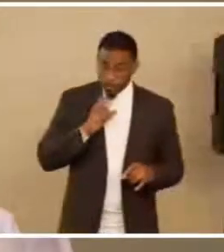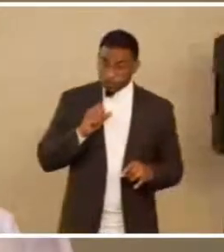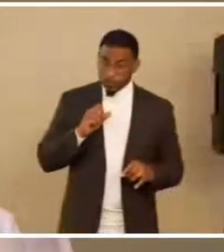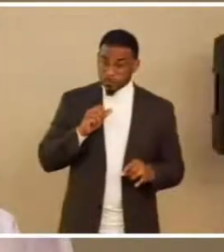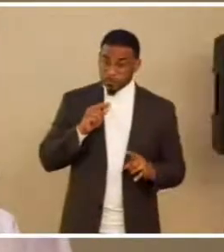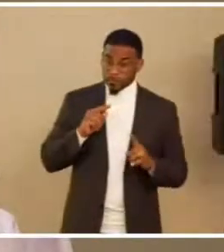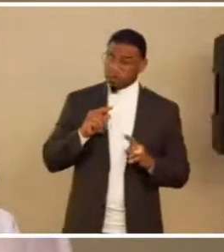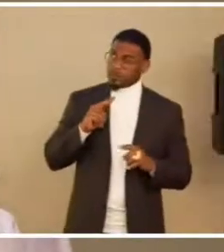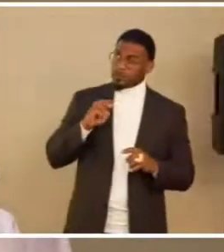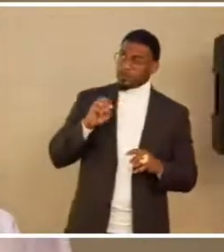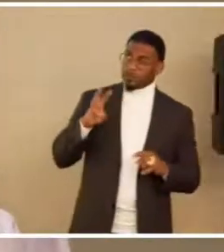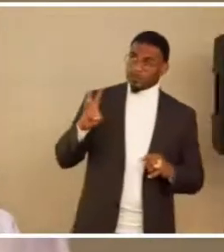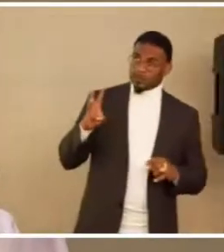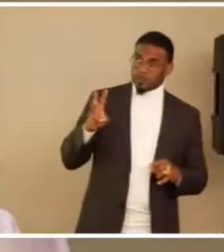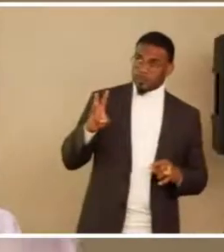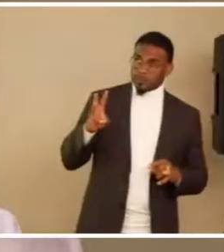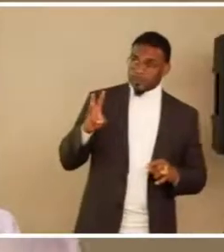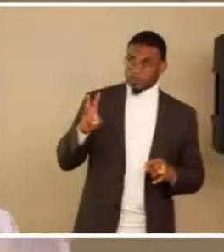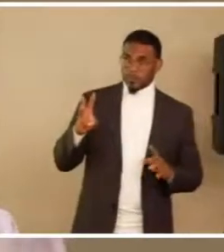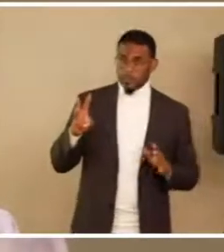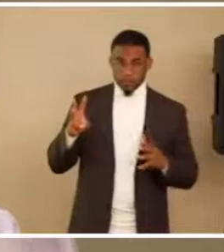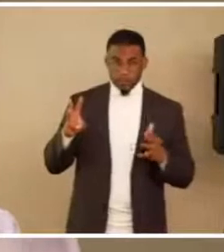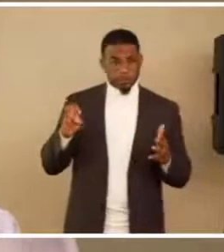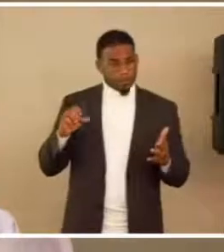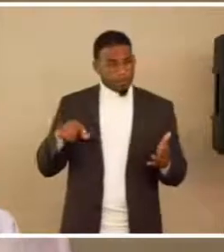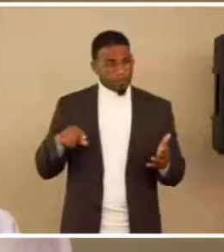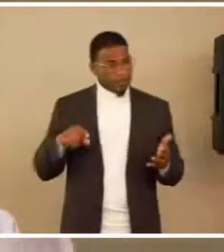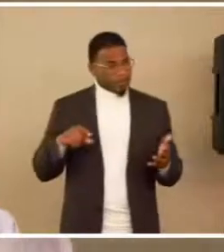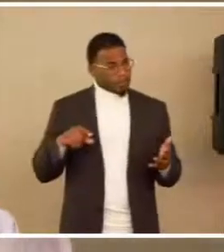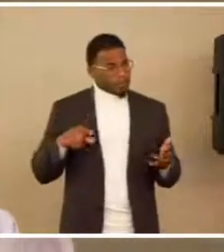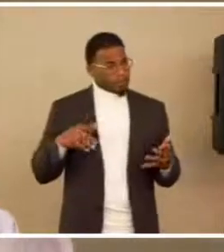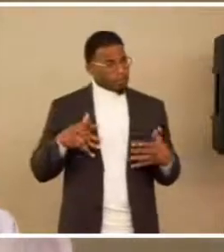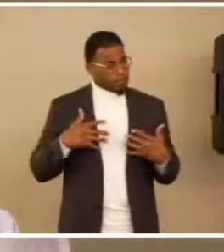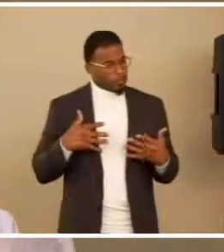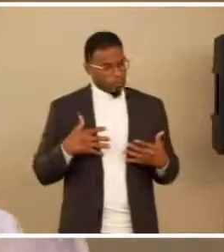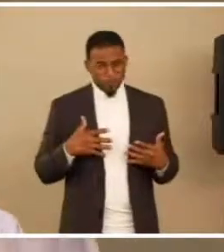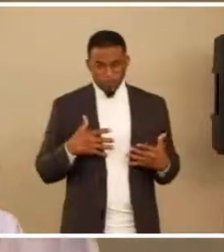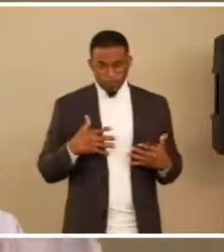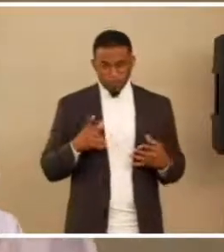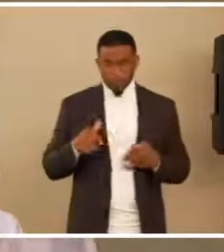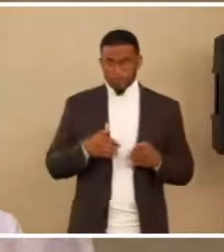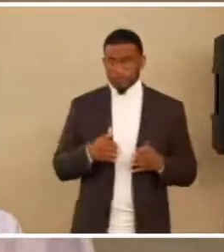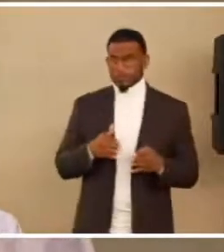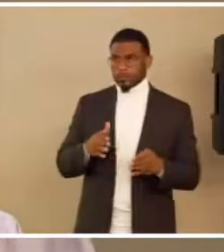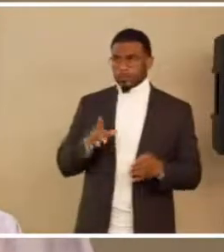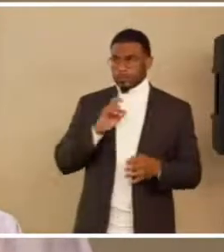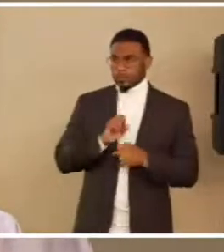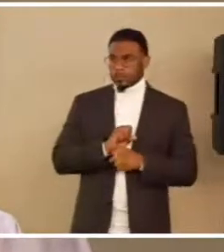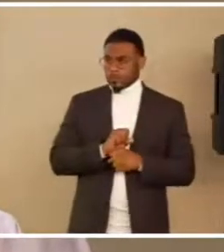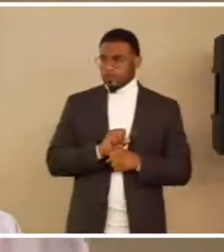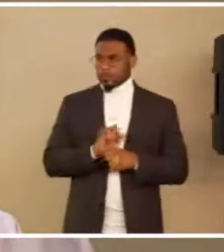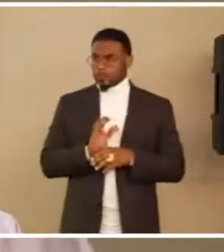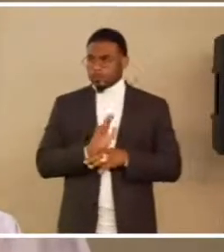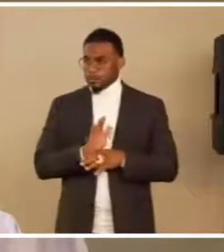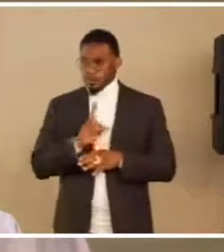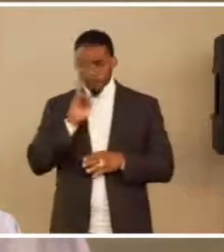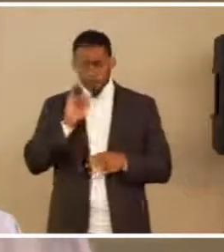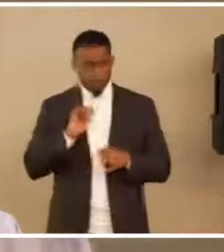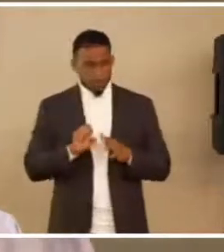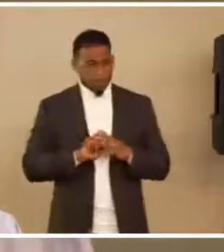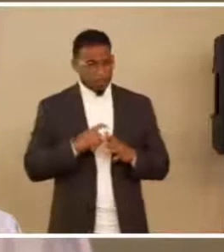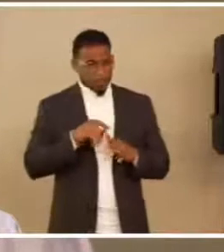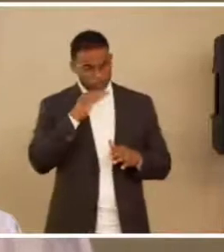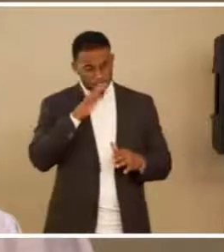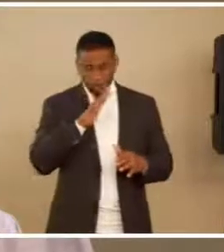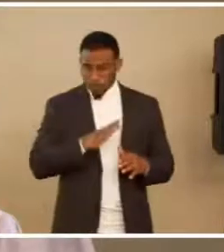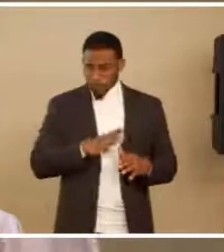in 2006. Yeah, so she's a kind of trailblazer, and she also directed a documentary about